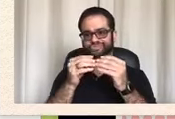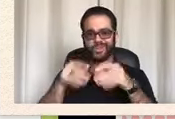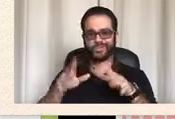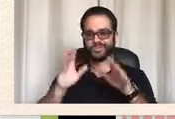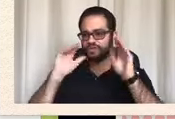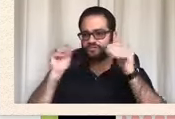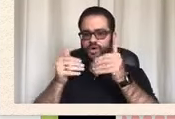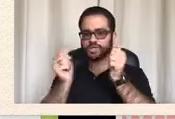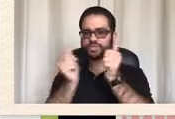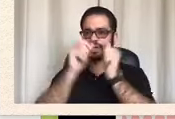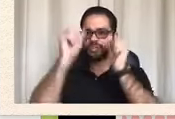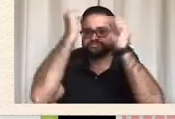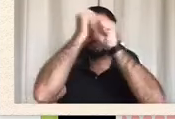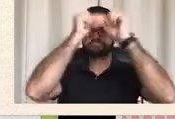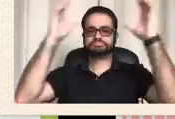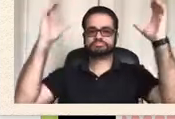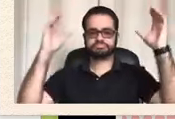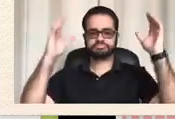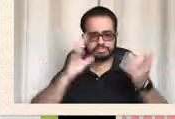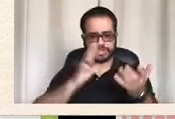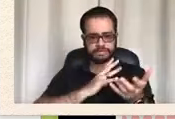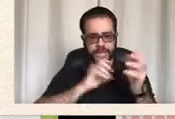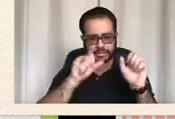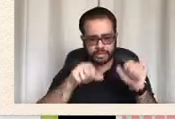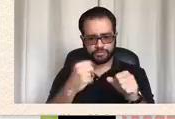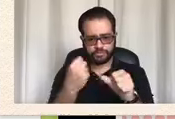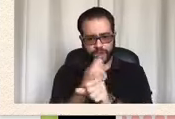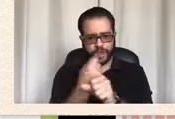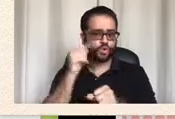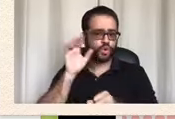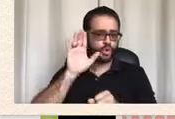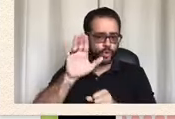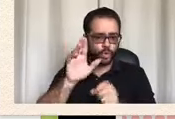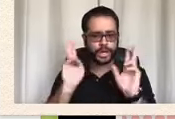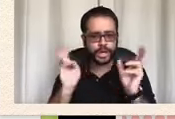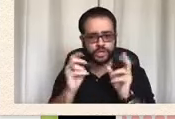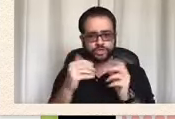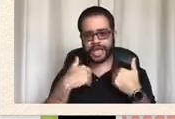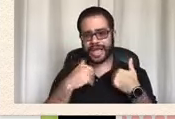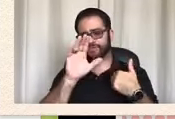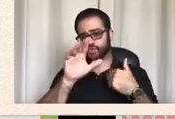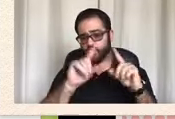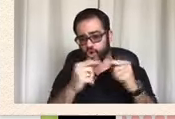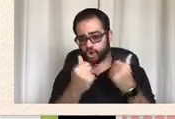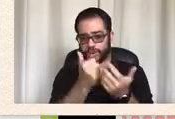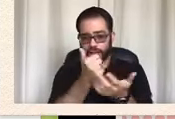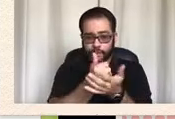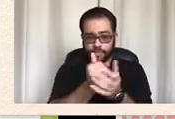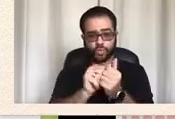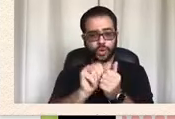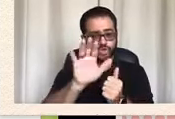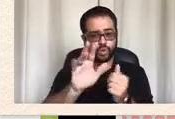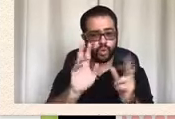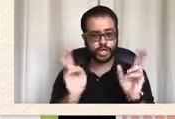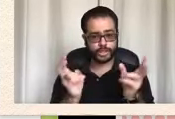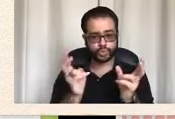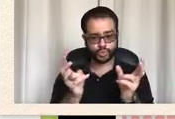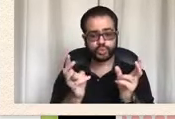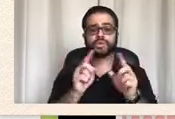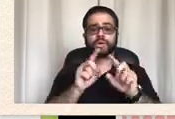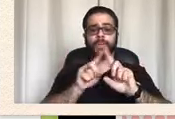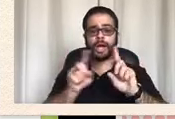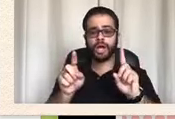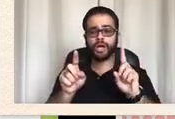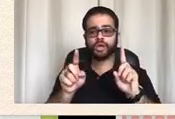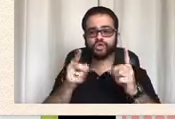It's okay to fight for your issues and to have your group help you with those, but you want to